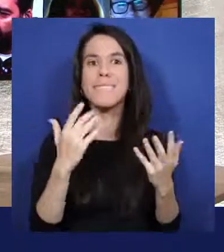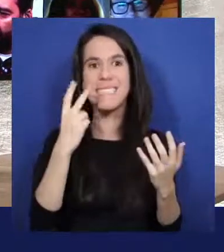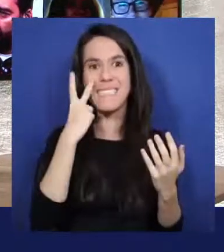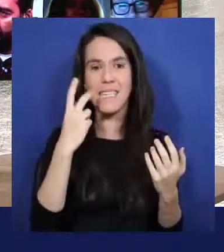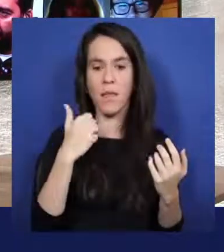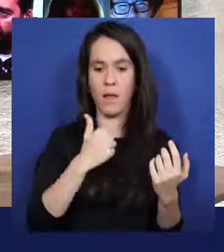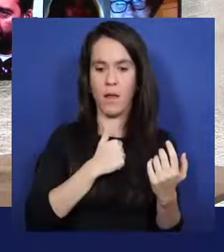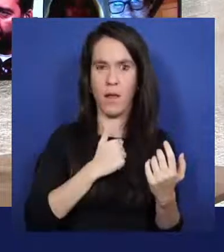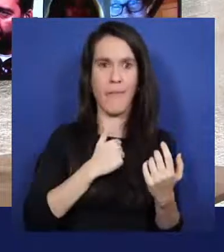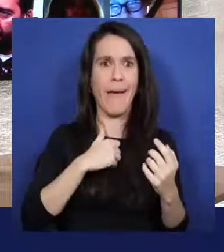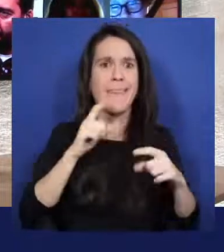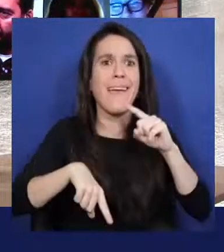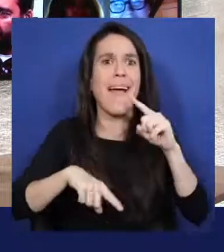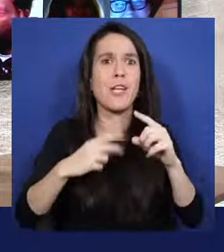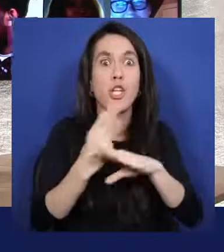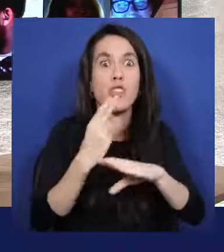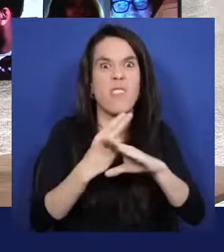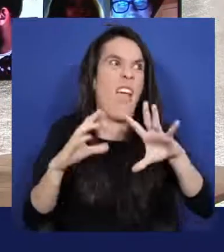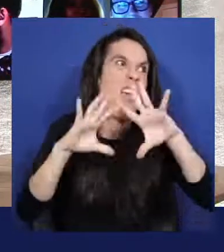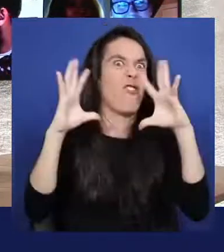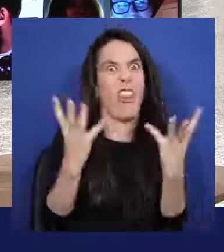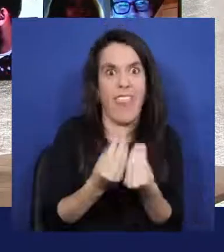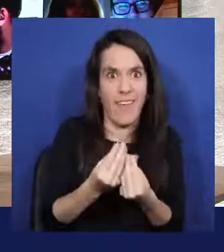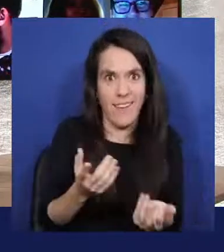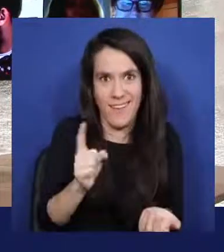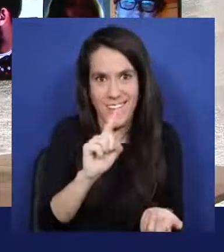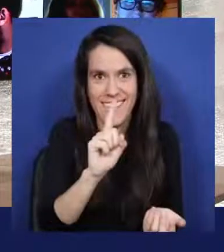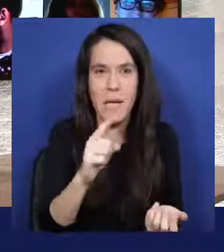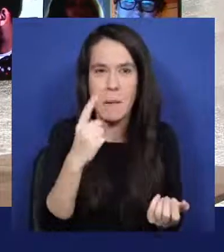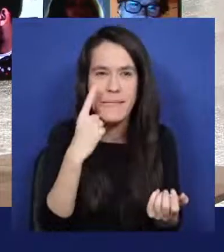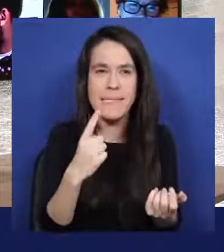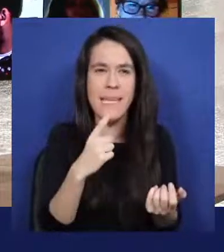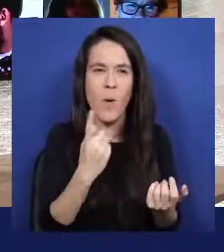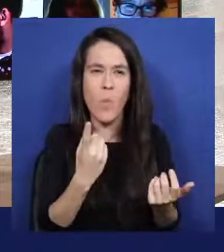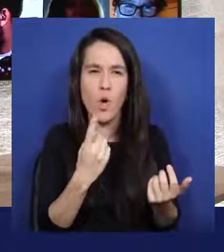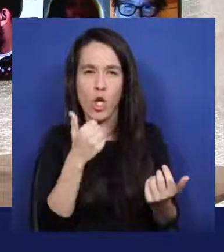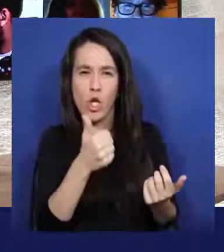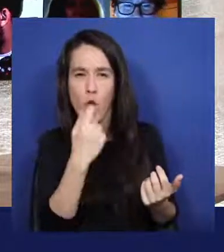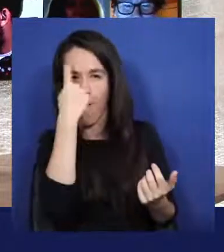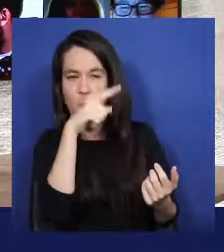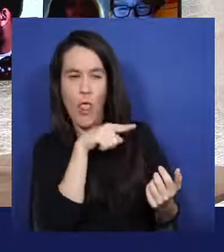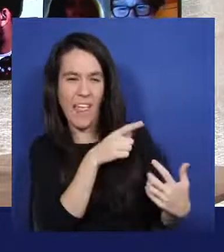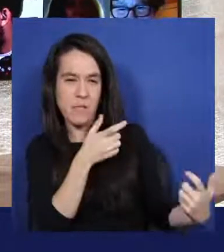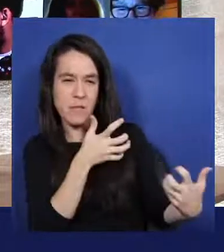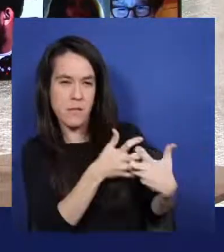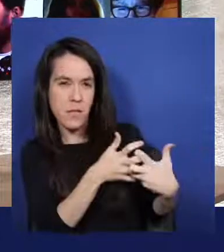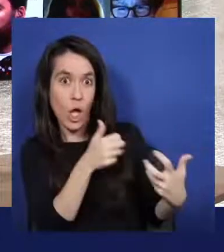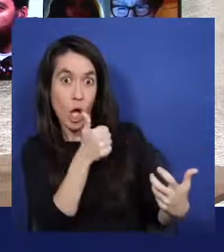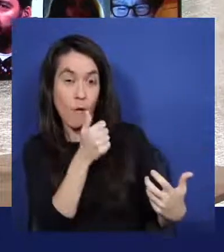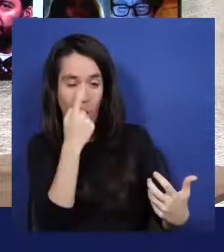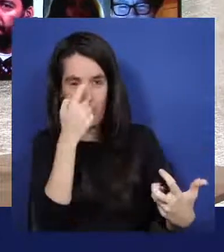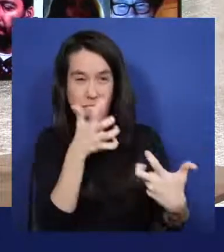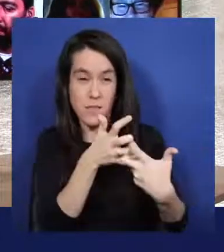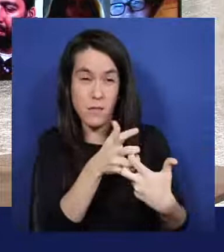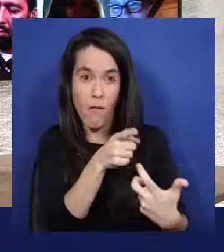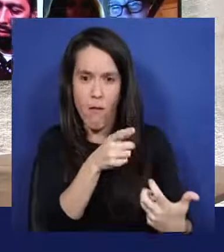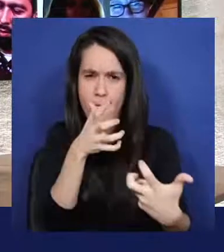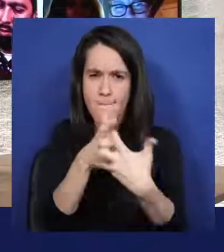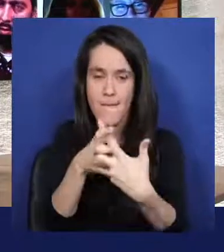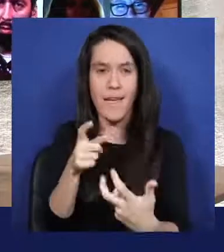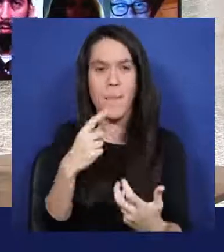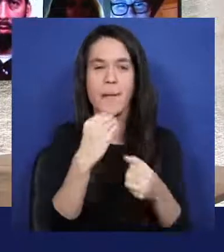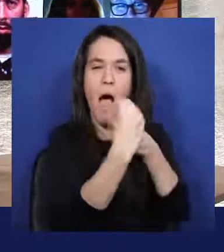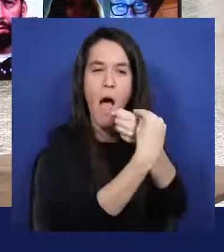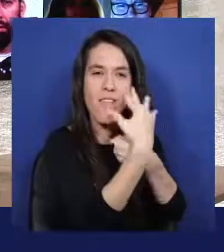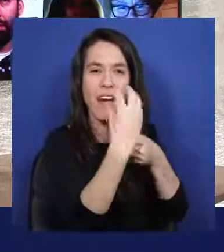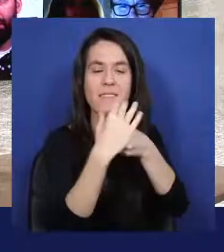cannot use everything for everything, right? So a little bit of advice normally helps, and I would say look for a nice mentor,